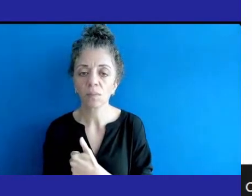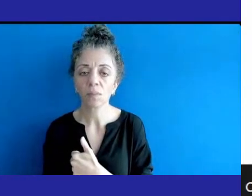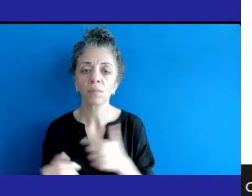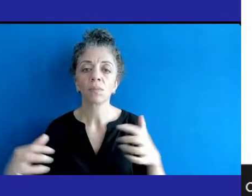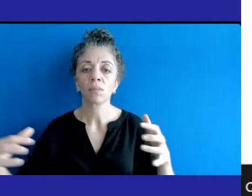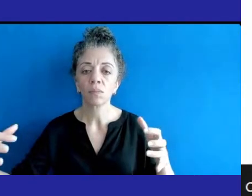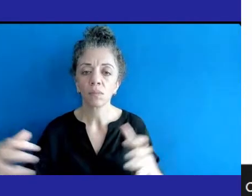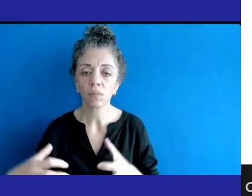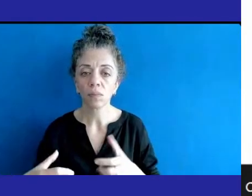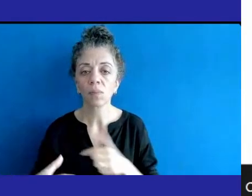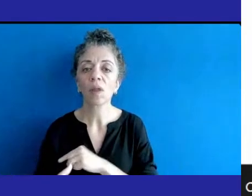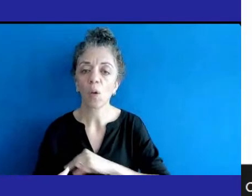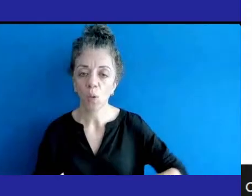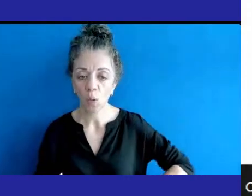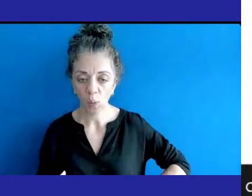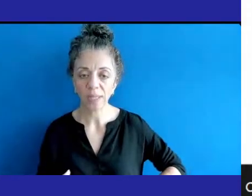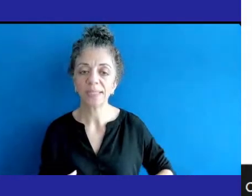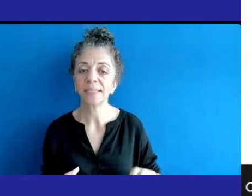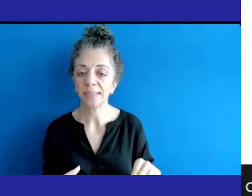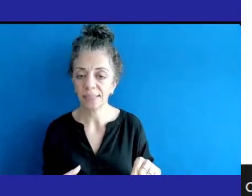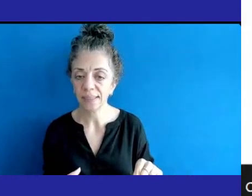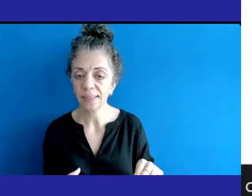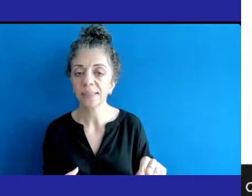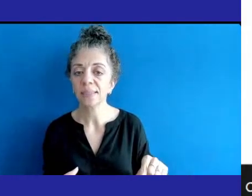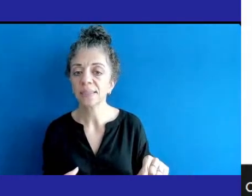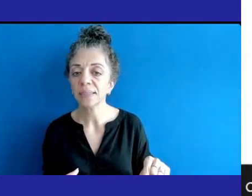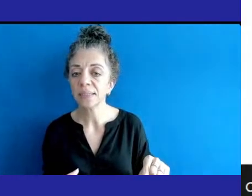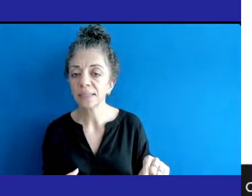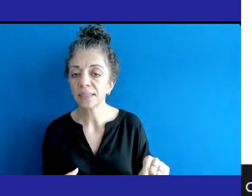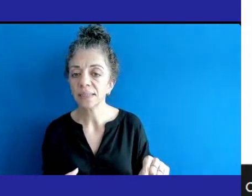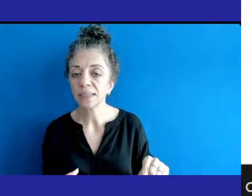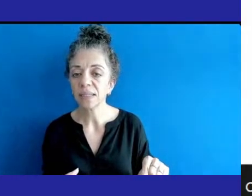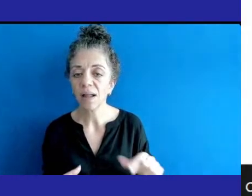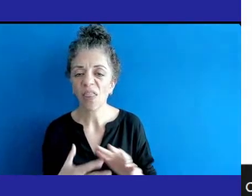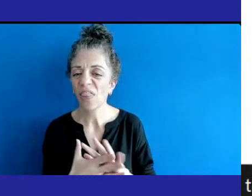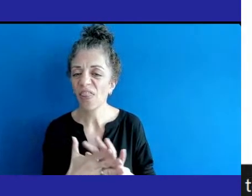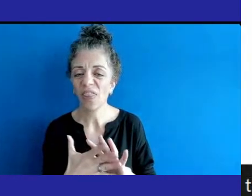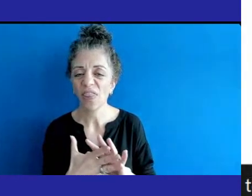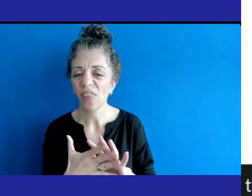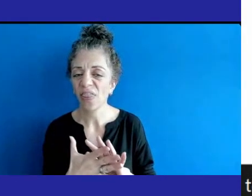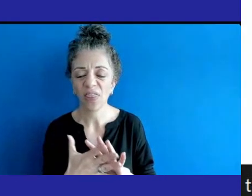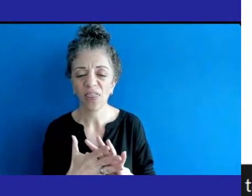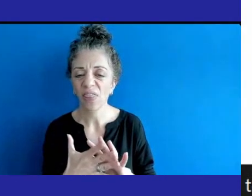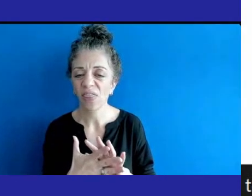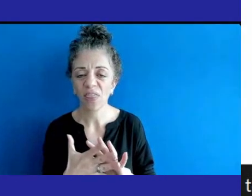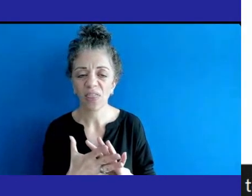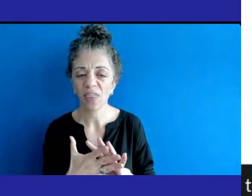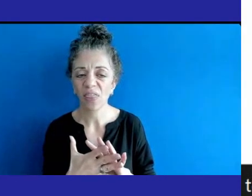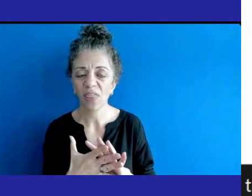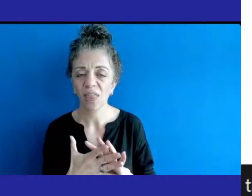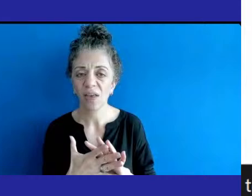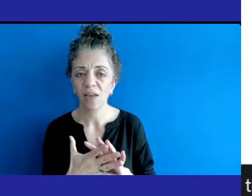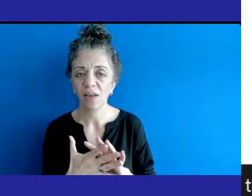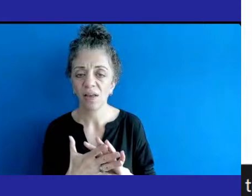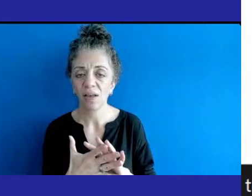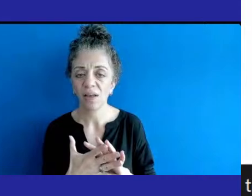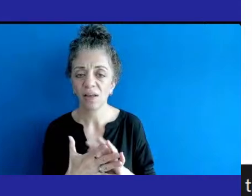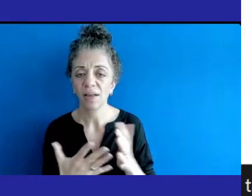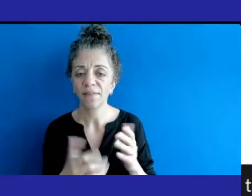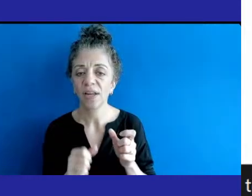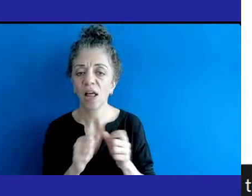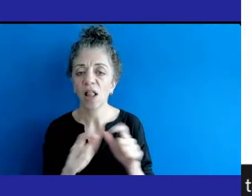the highest possible designation within nursing, the Magnet designation, which we launched July 16th, where we had over